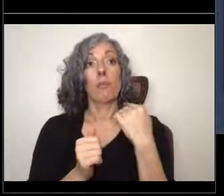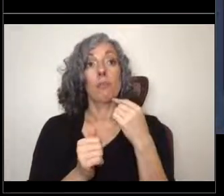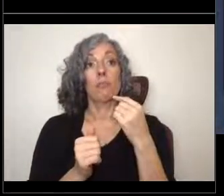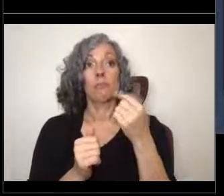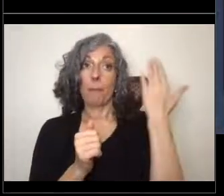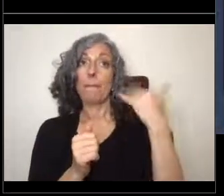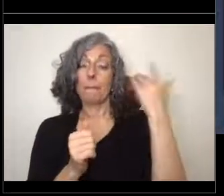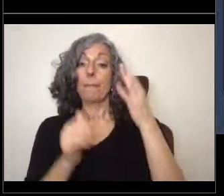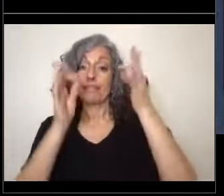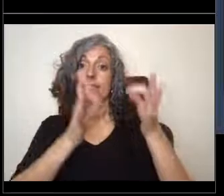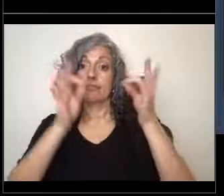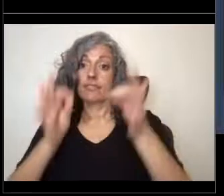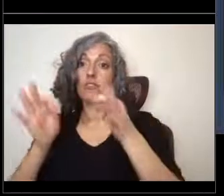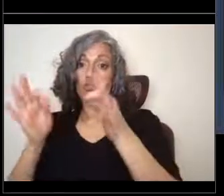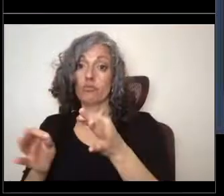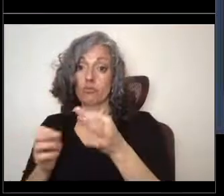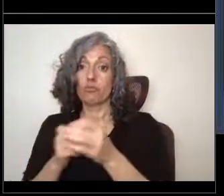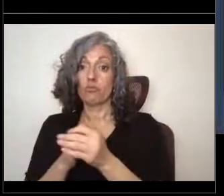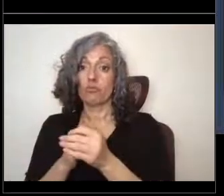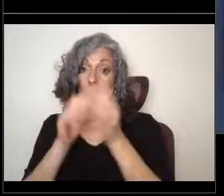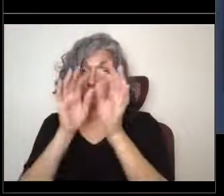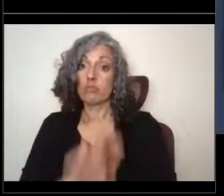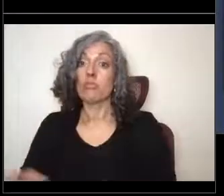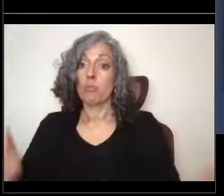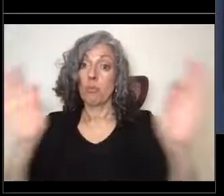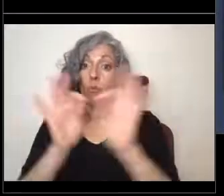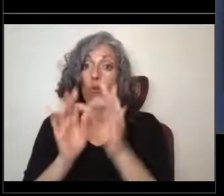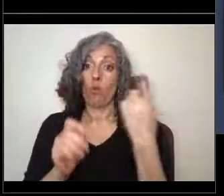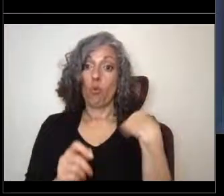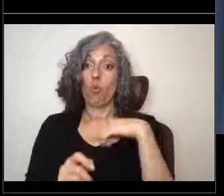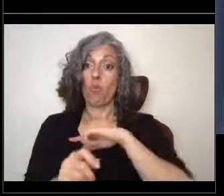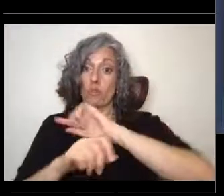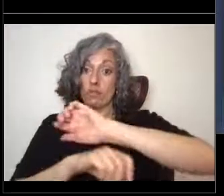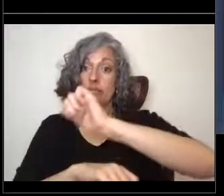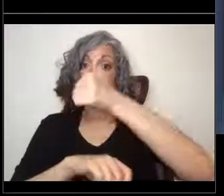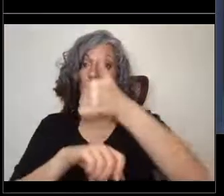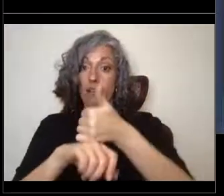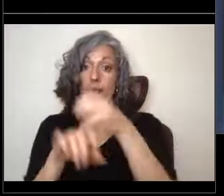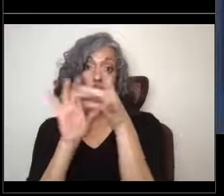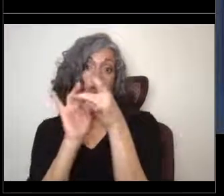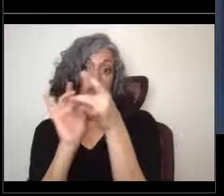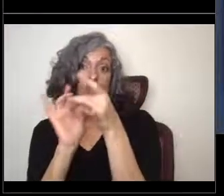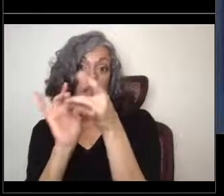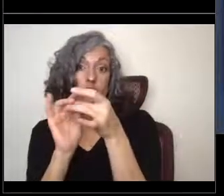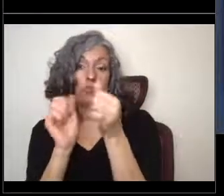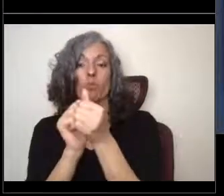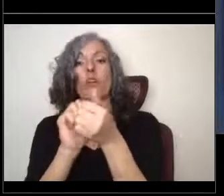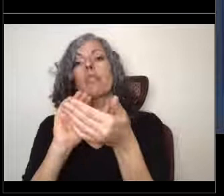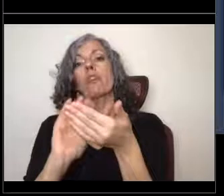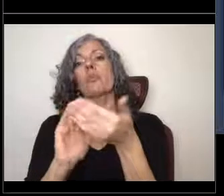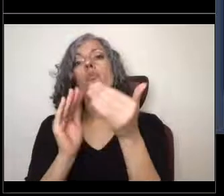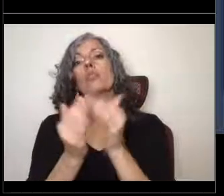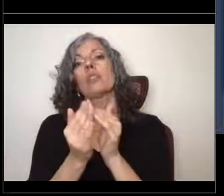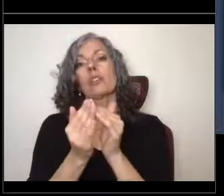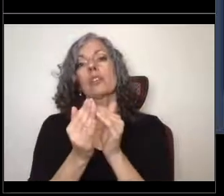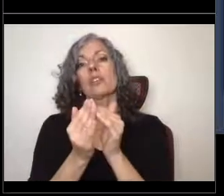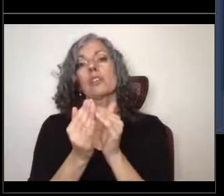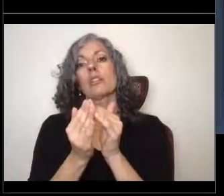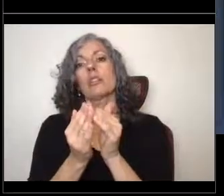past, right? It's important that, we establish that relationship with the community. So I would say that the thesis is